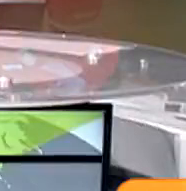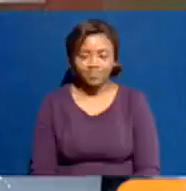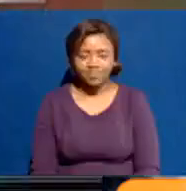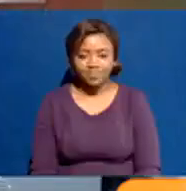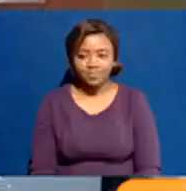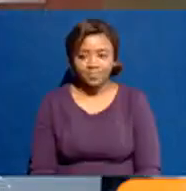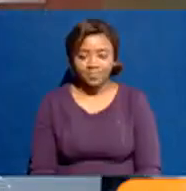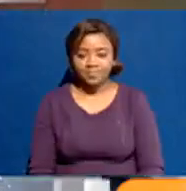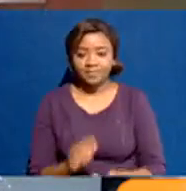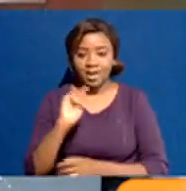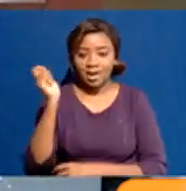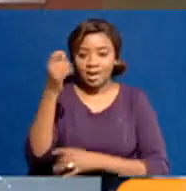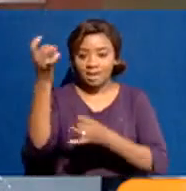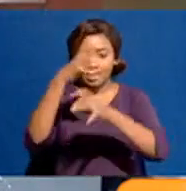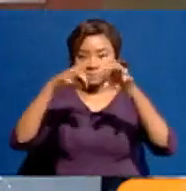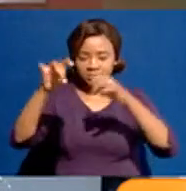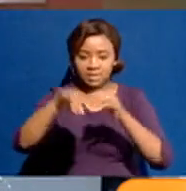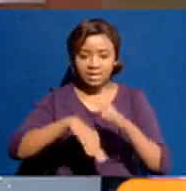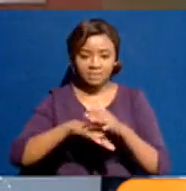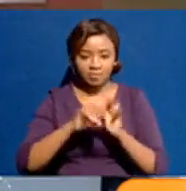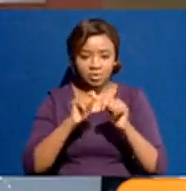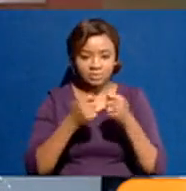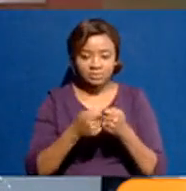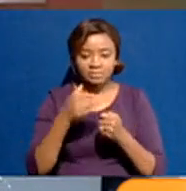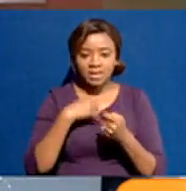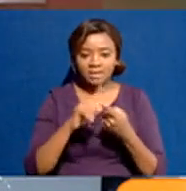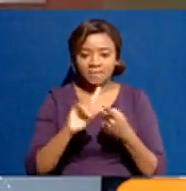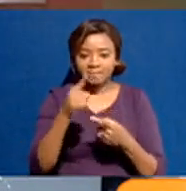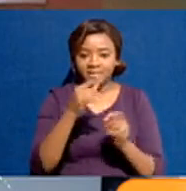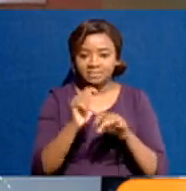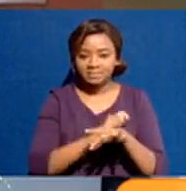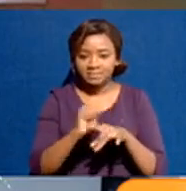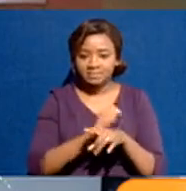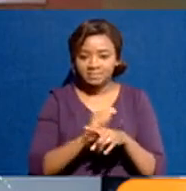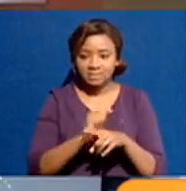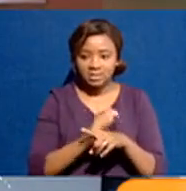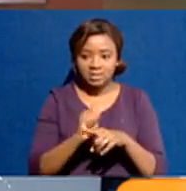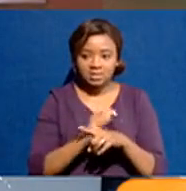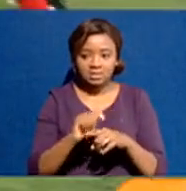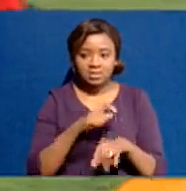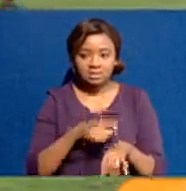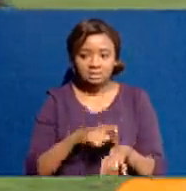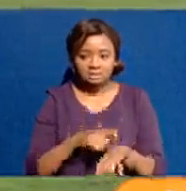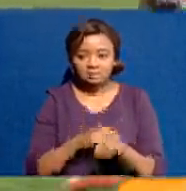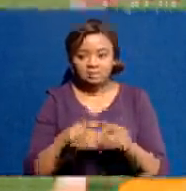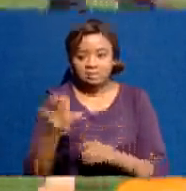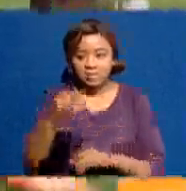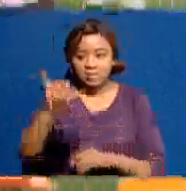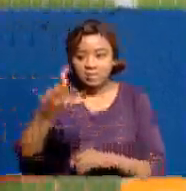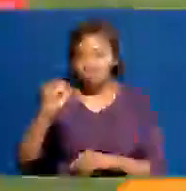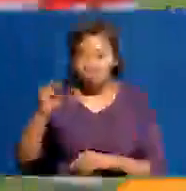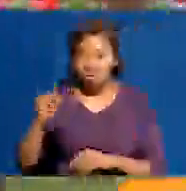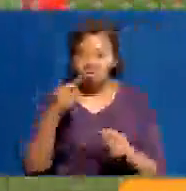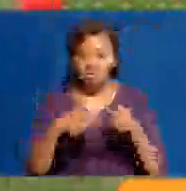National football team, the Harambee Stars, held their first training session in Tehran ahead of their friendly match tomorrow